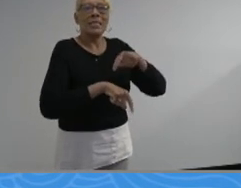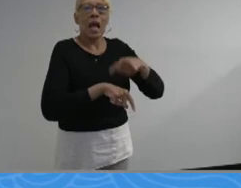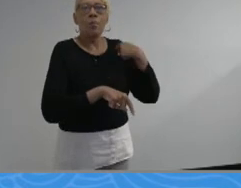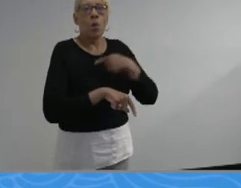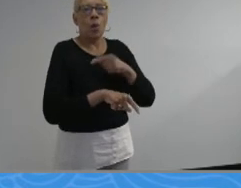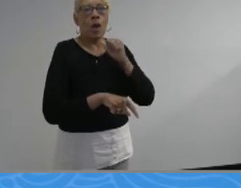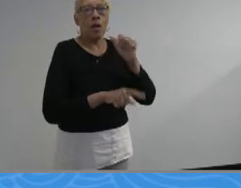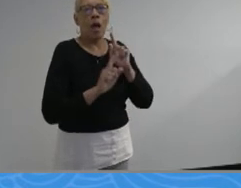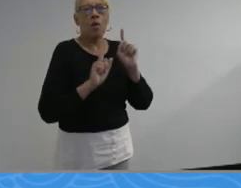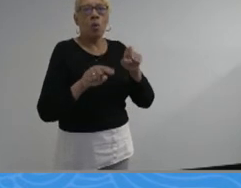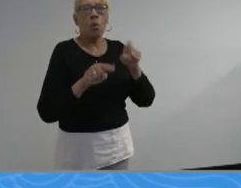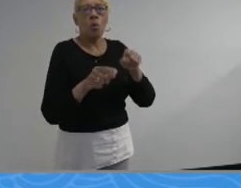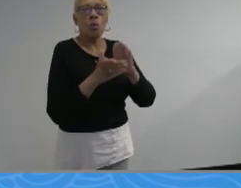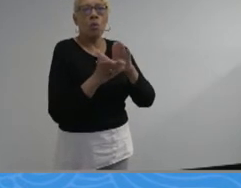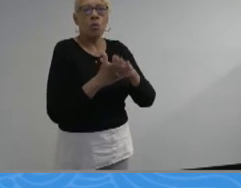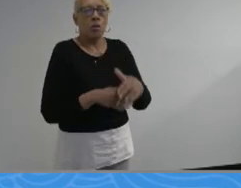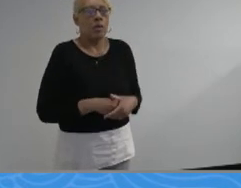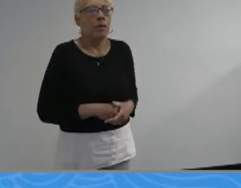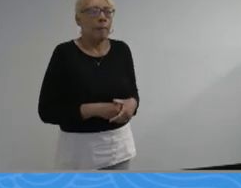for instruction.